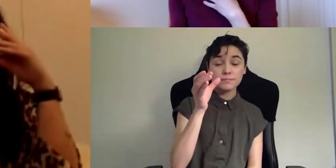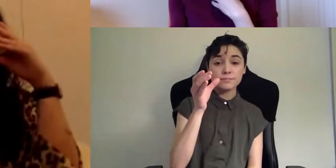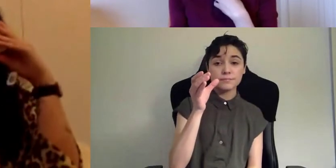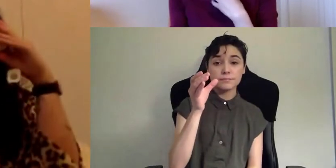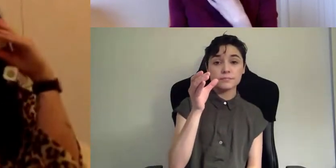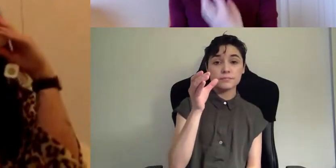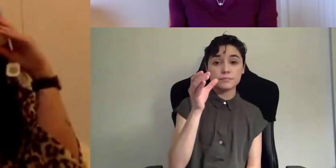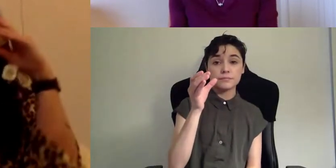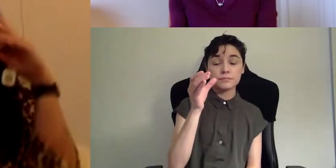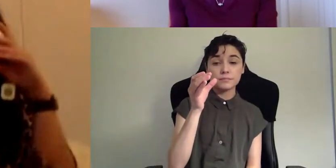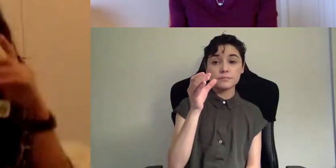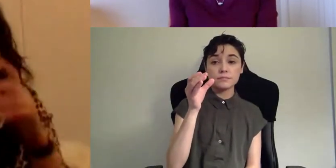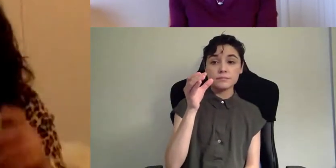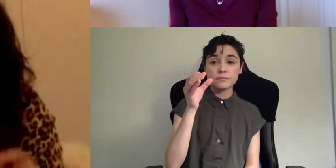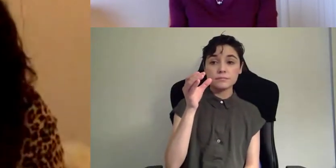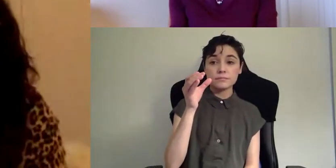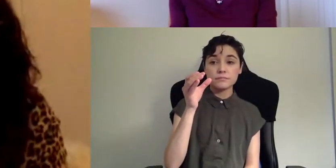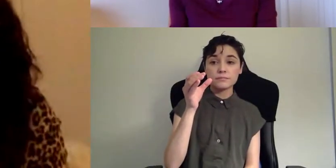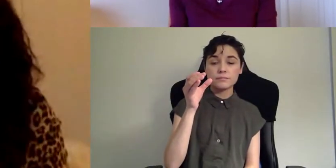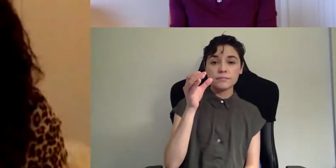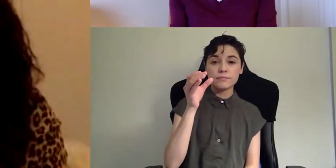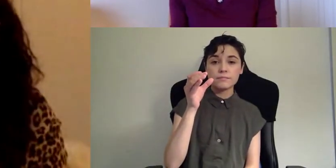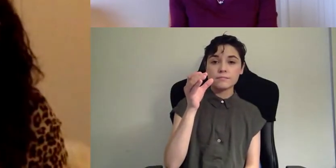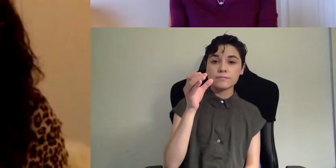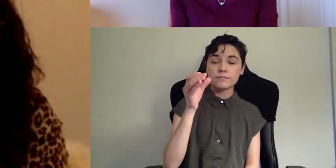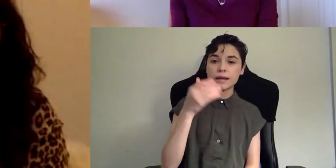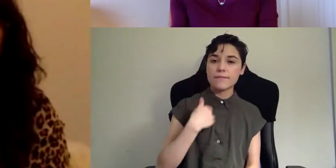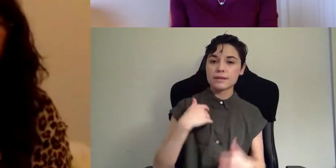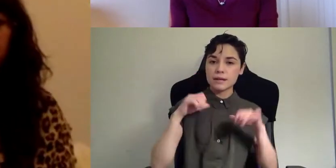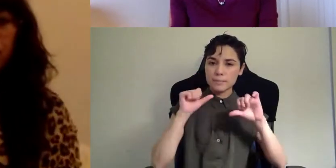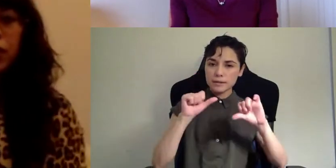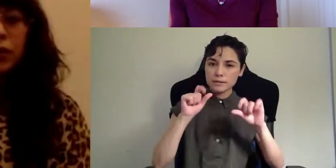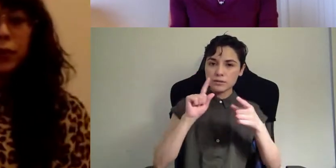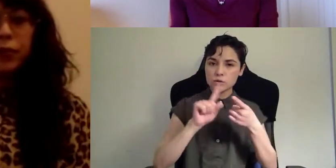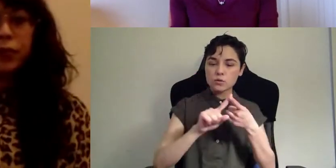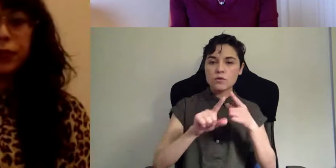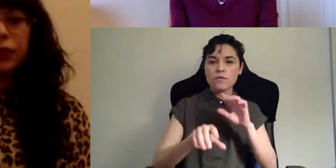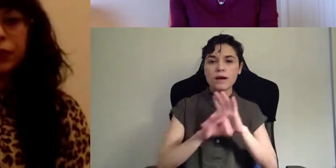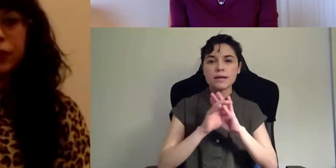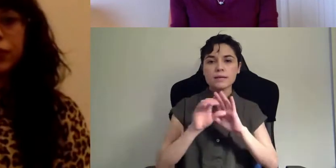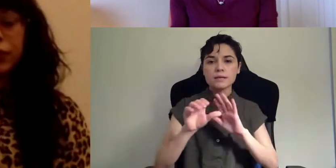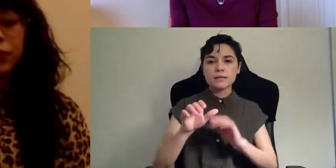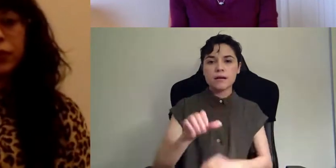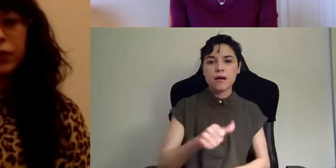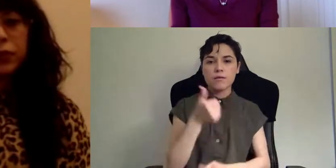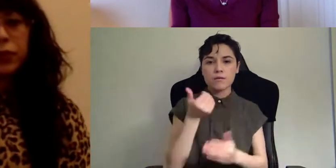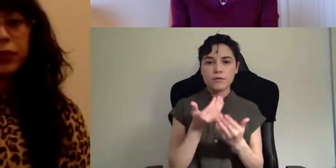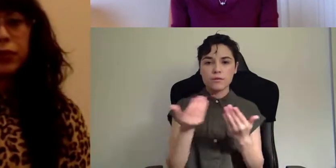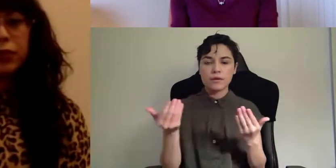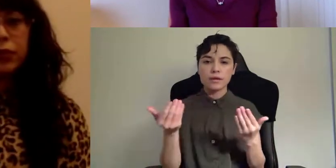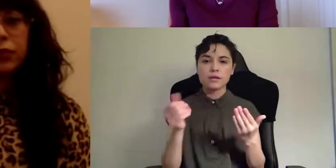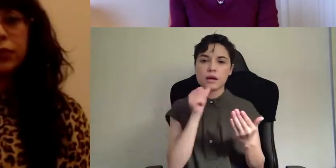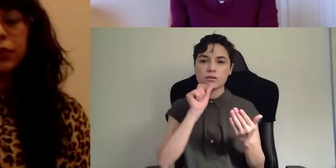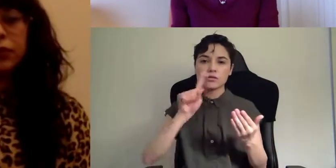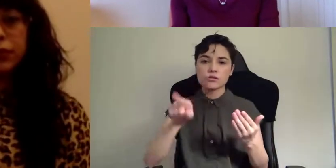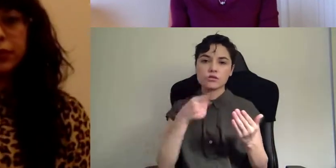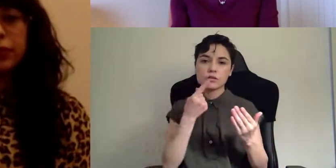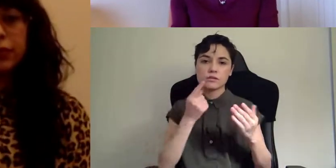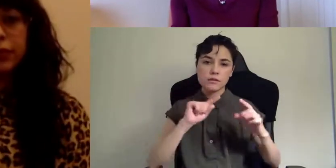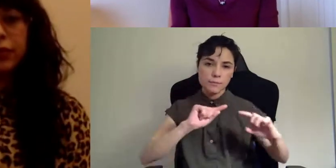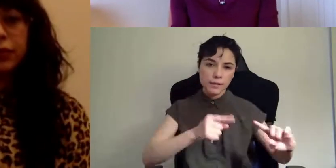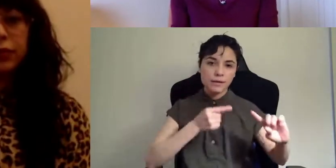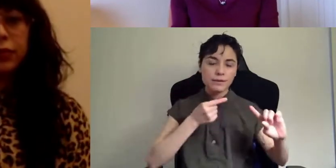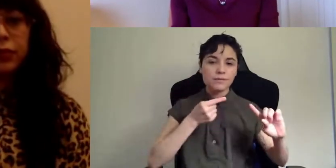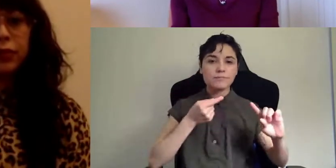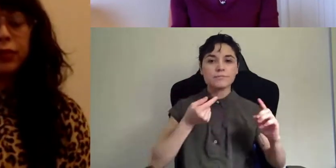being able to find something else besides the pain that's in there. It may only be in your right toe, but